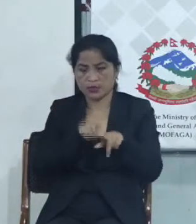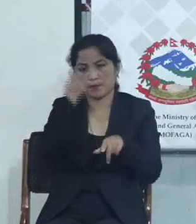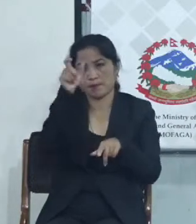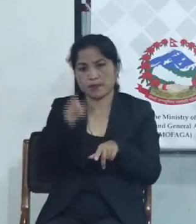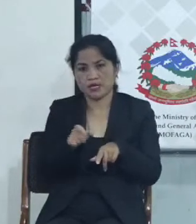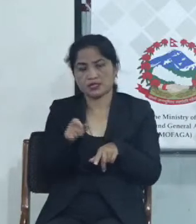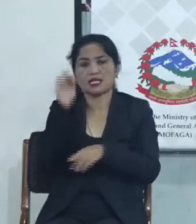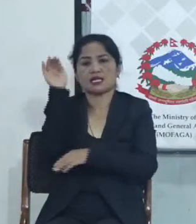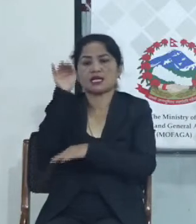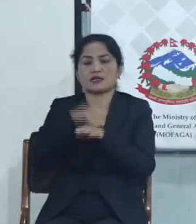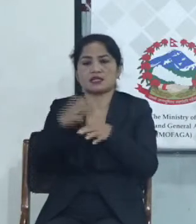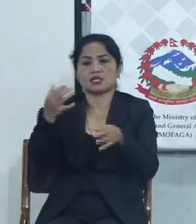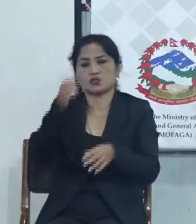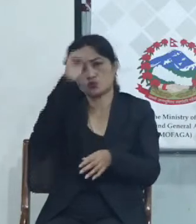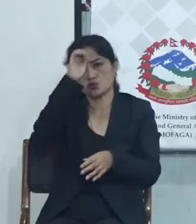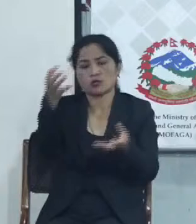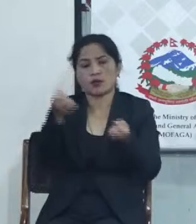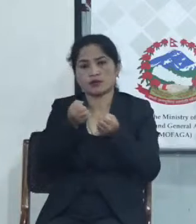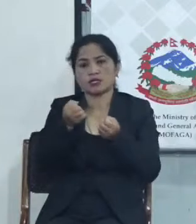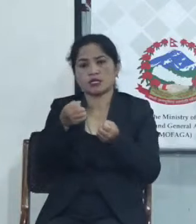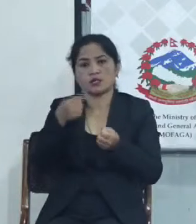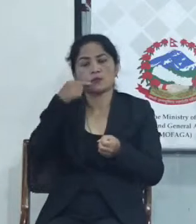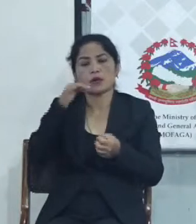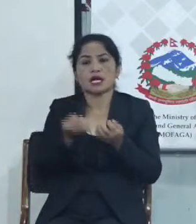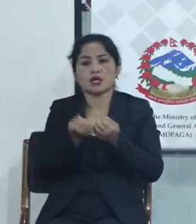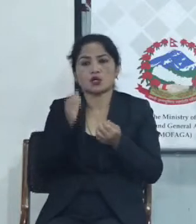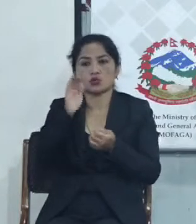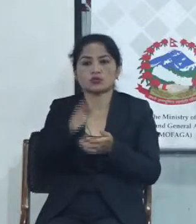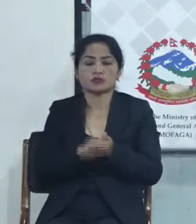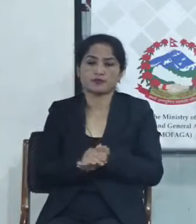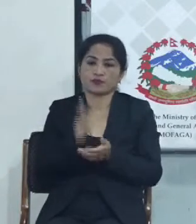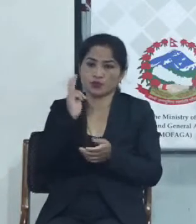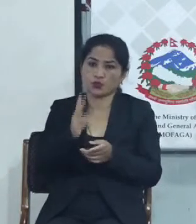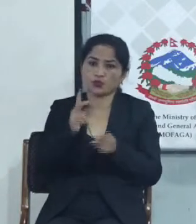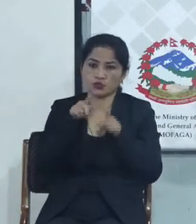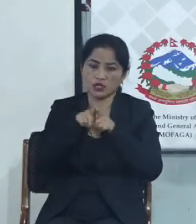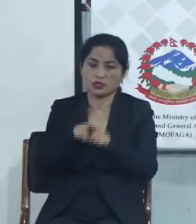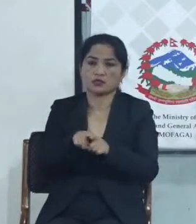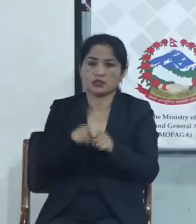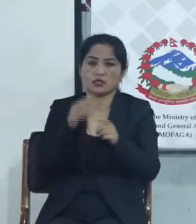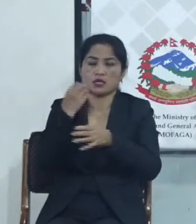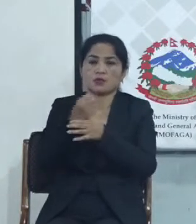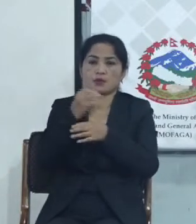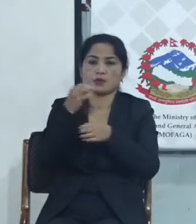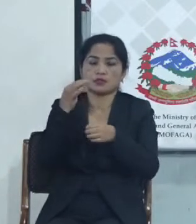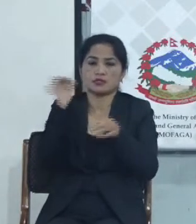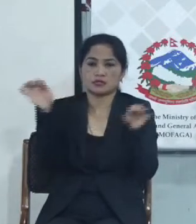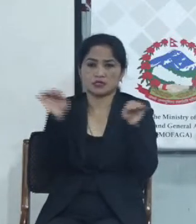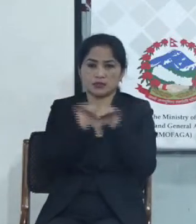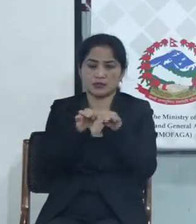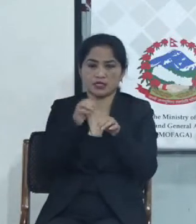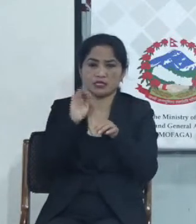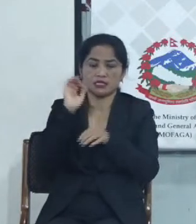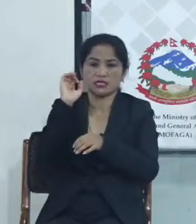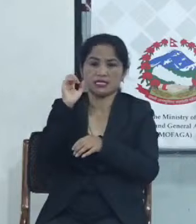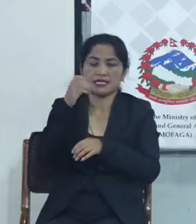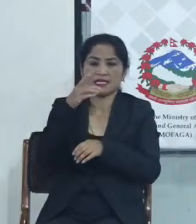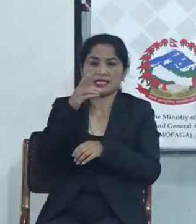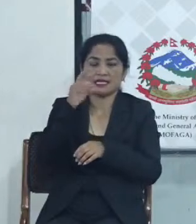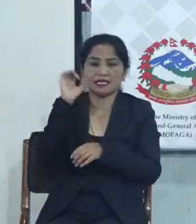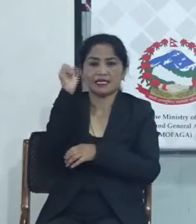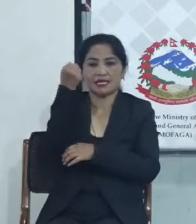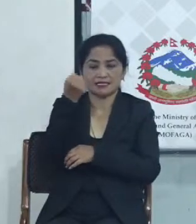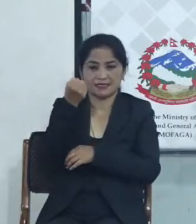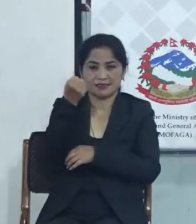for the citizen. So we have a national DRR and national strategic plan, which is also approved. We have a